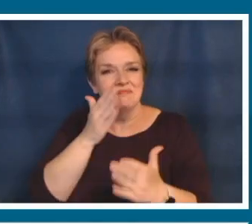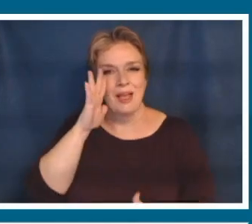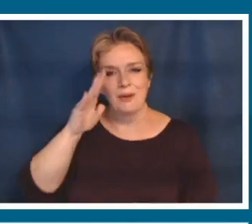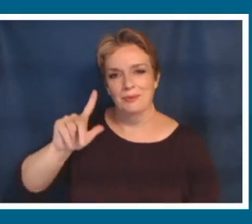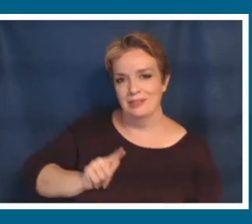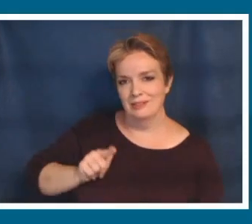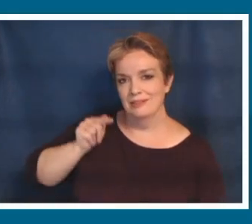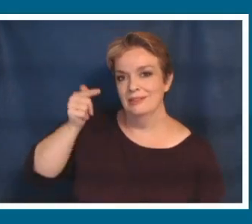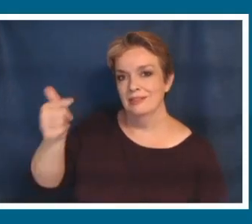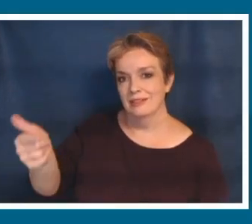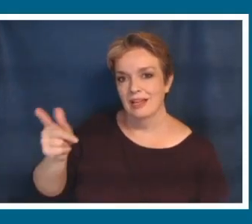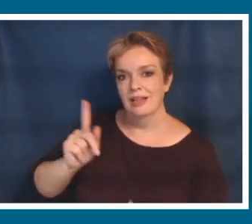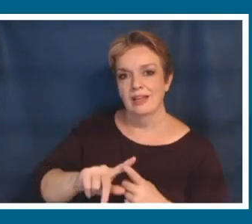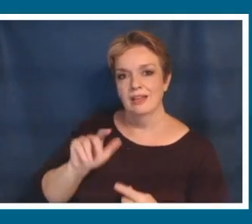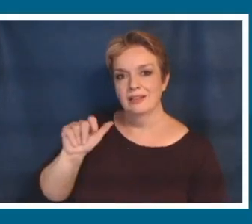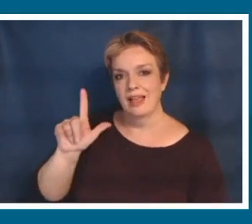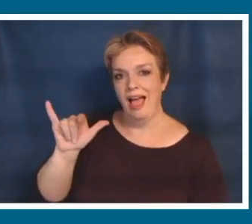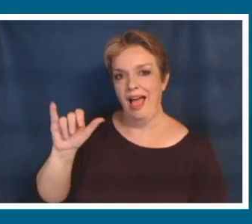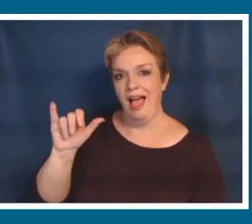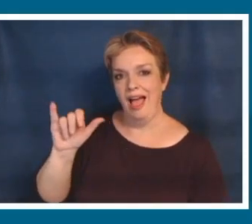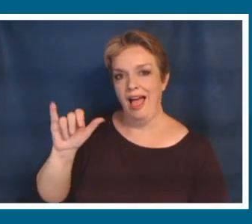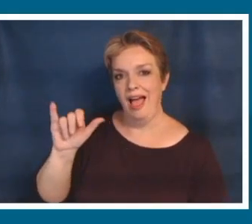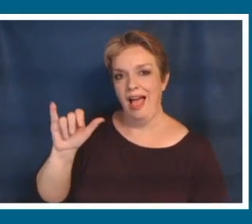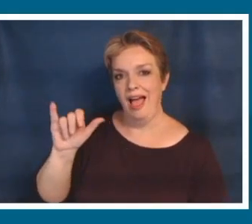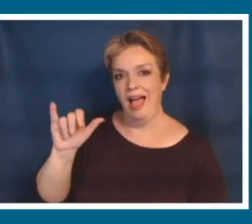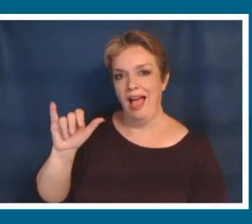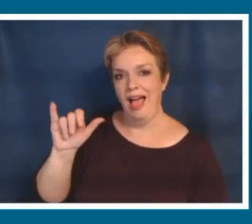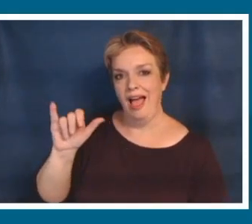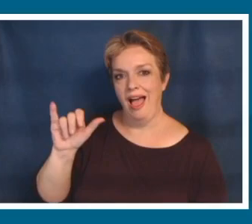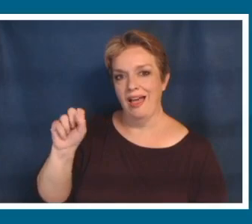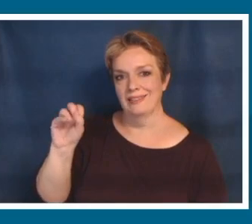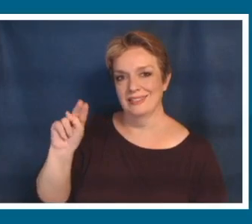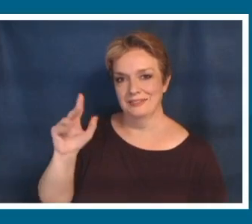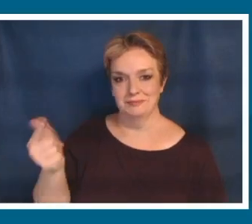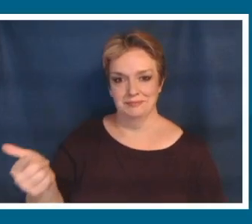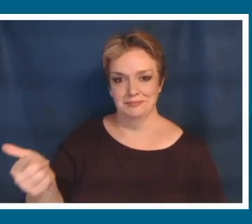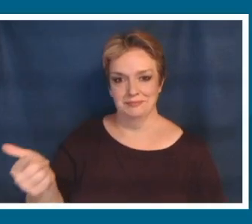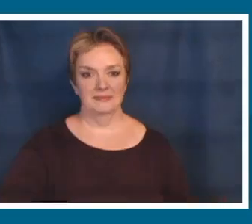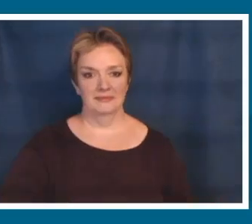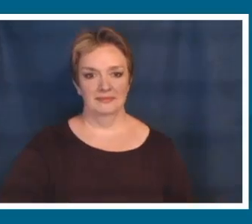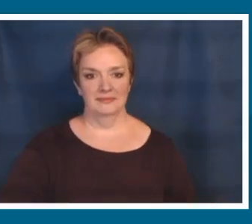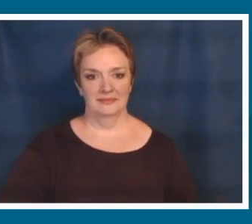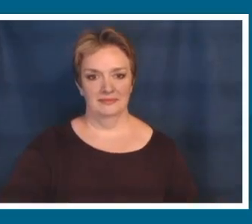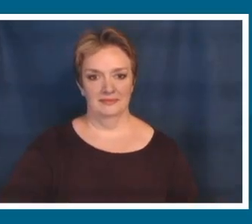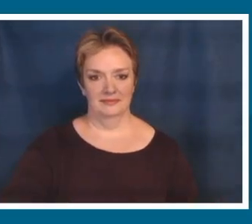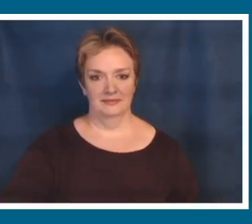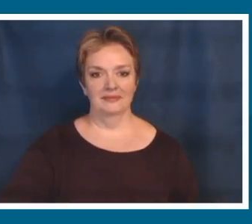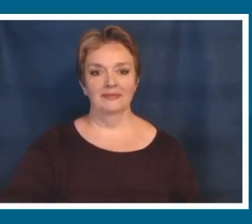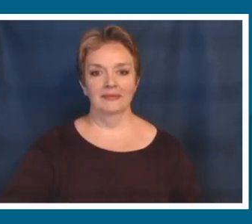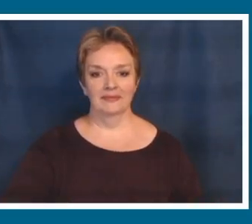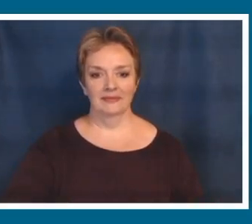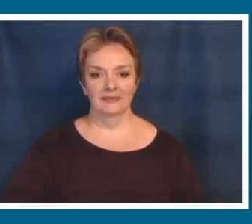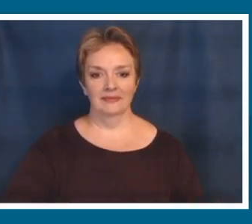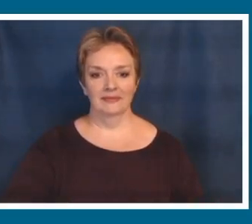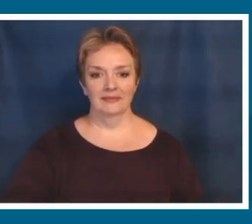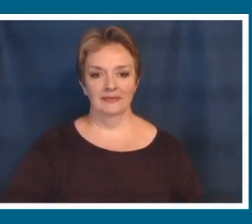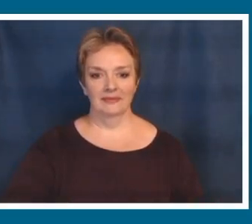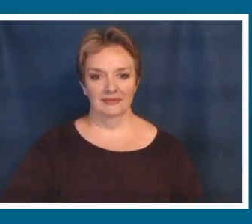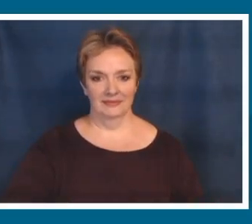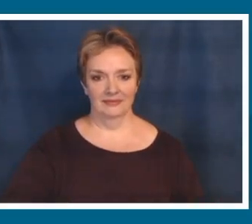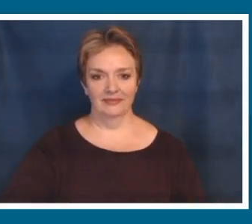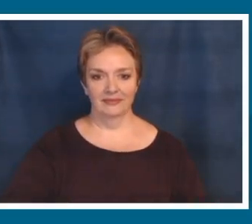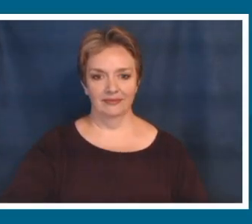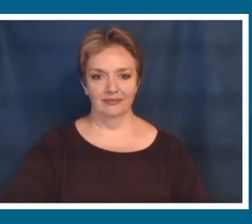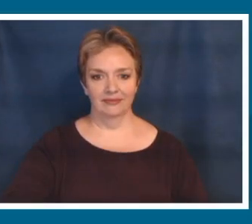on to Allison. Thanks so much, Bridget. I do want to comment on just the description you